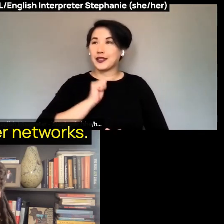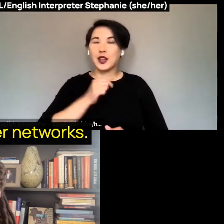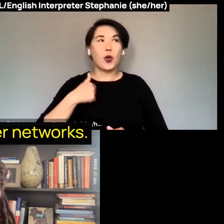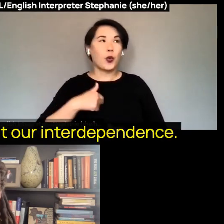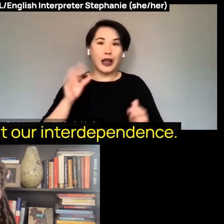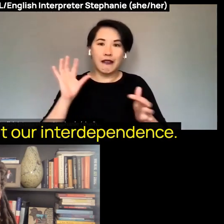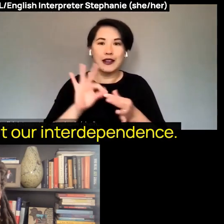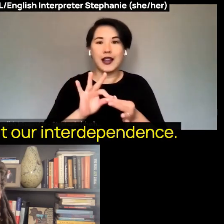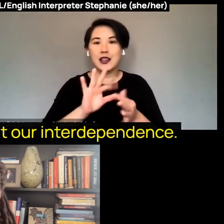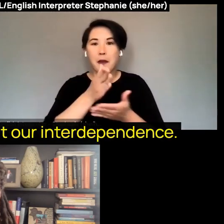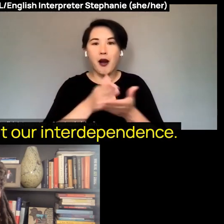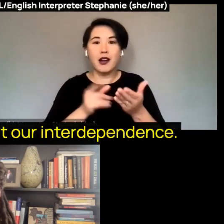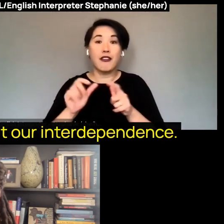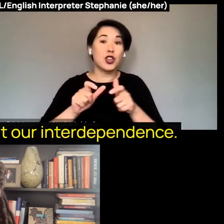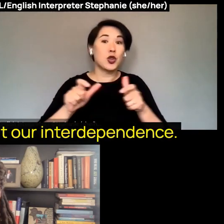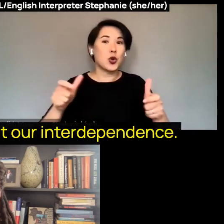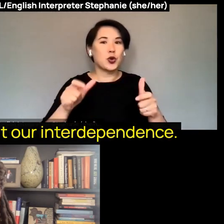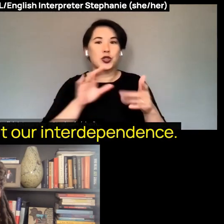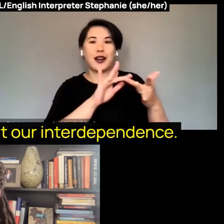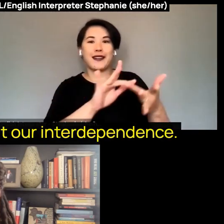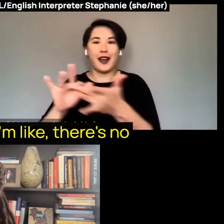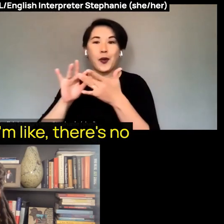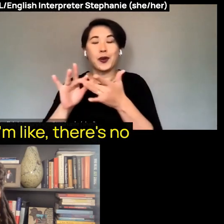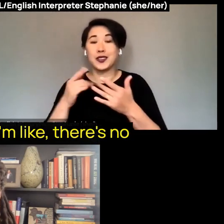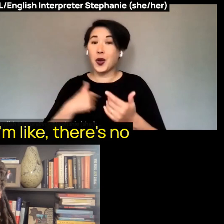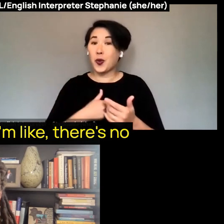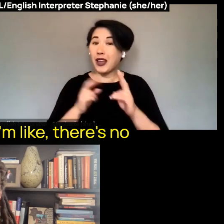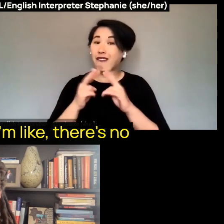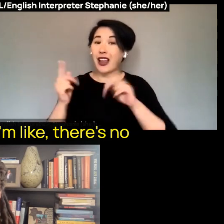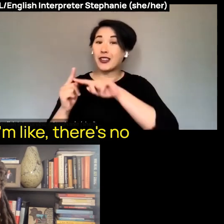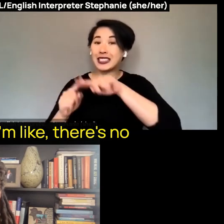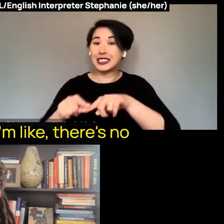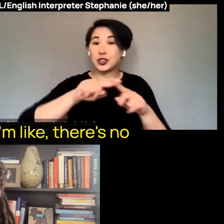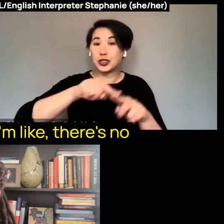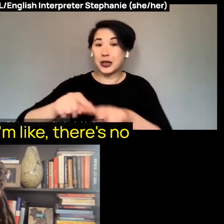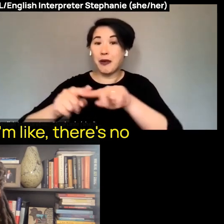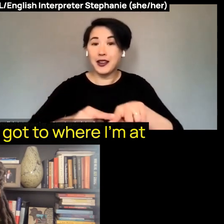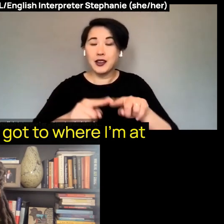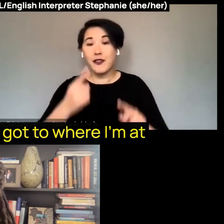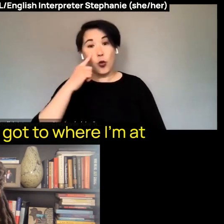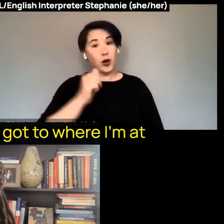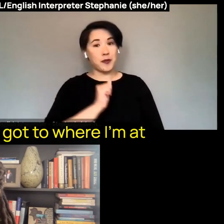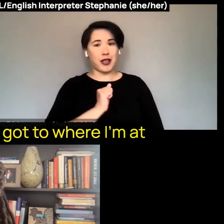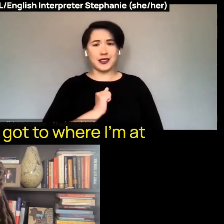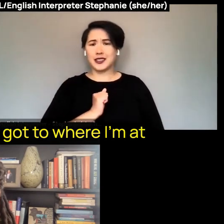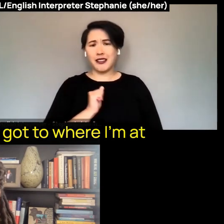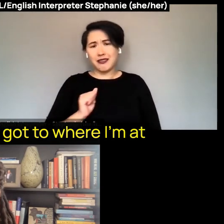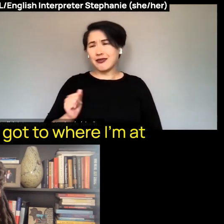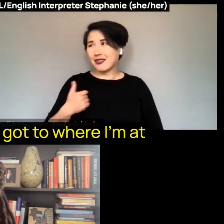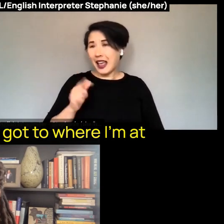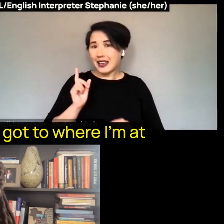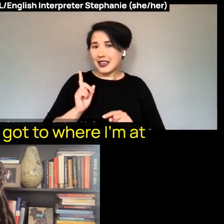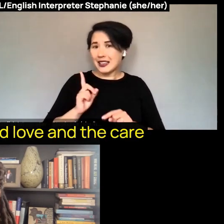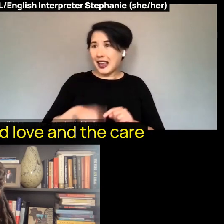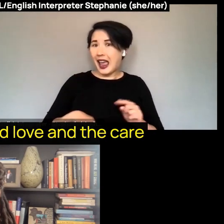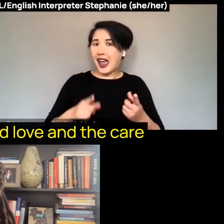broader networks. And so it's I like to talk about our interdependence. Like even for myself, I'm like, there's no way that I can say that I got to